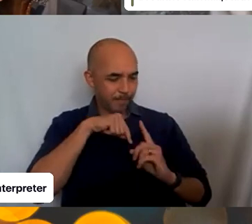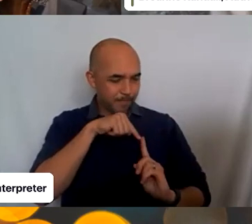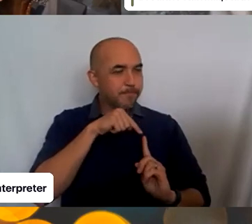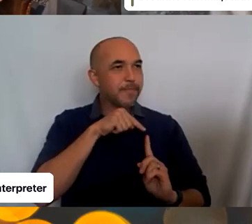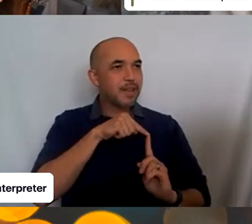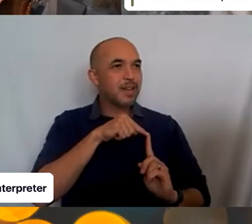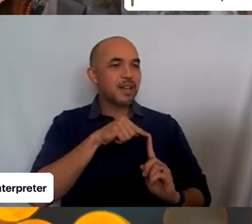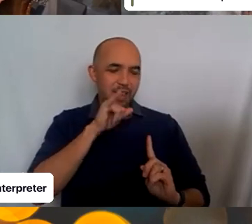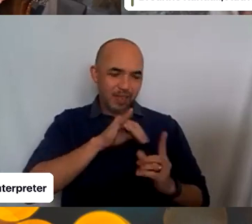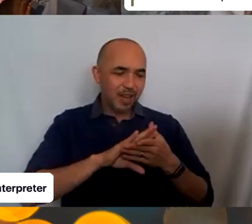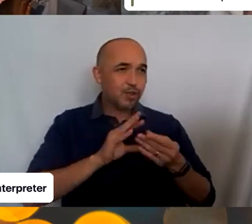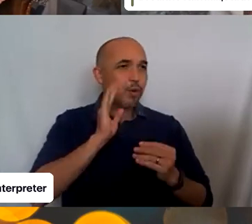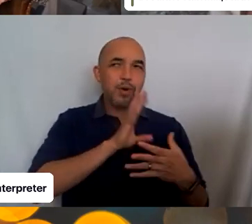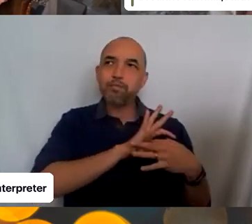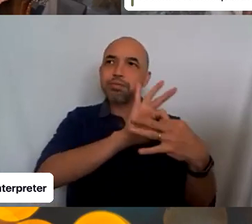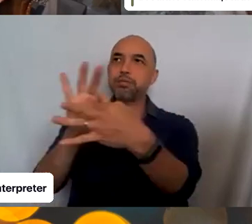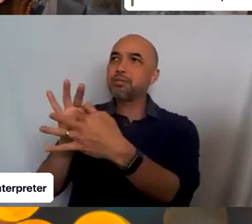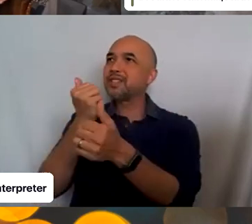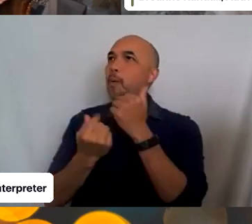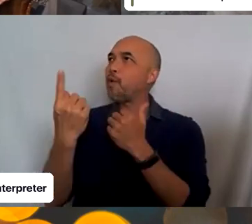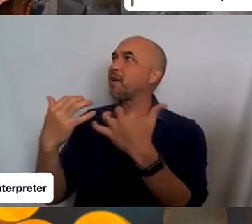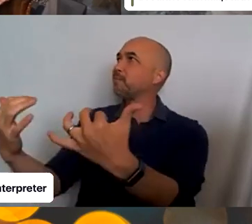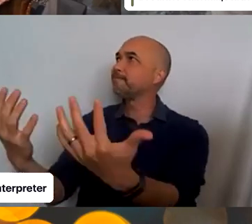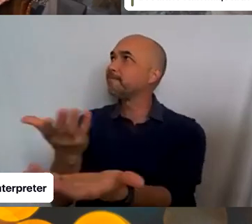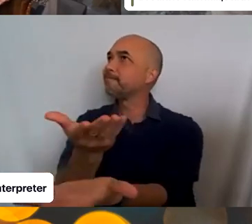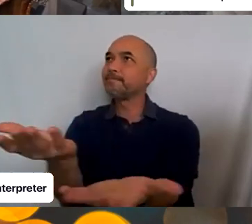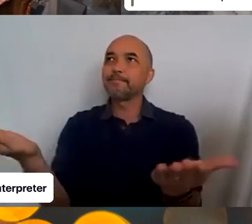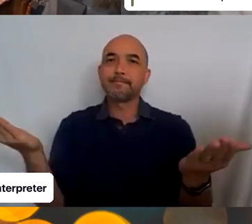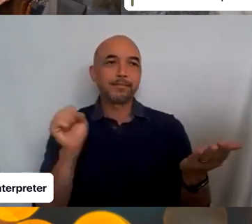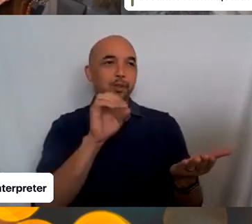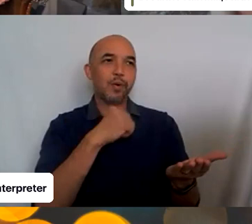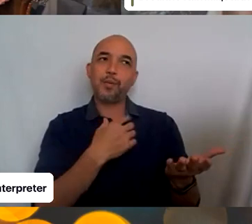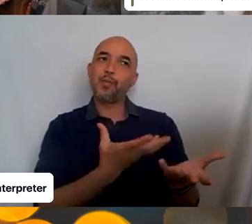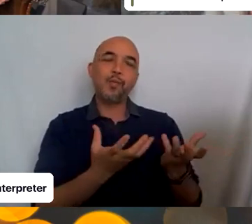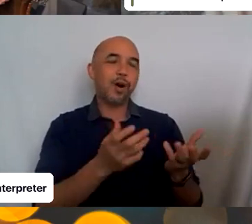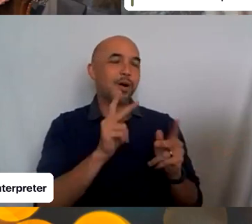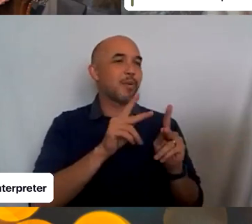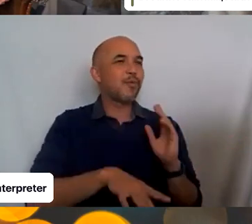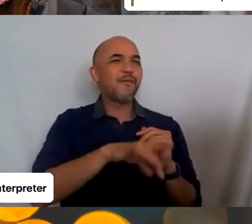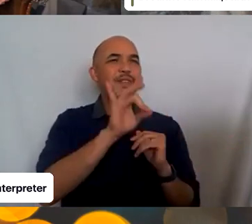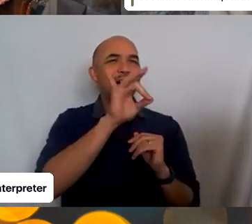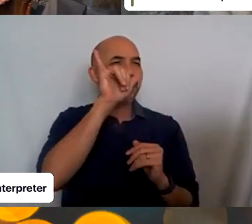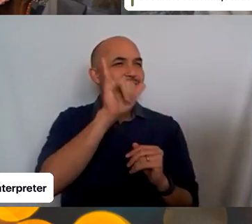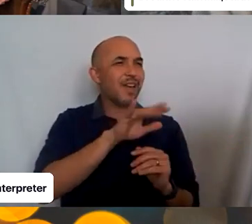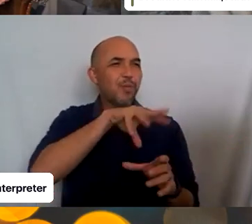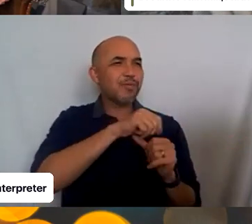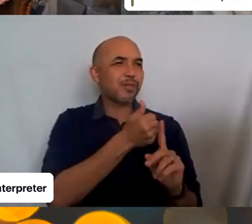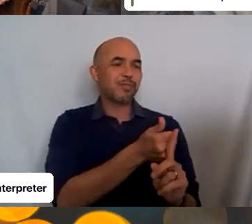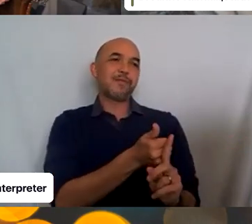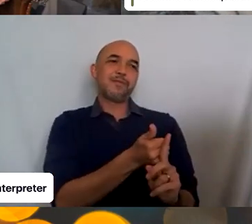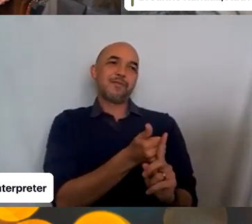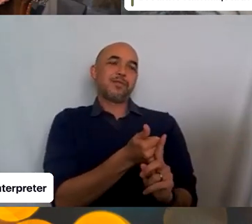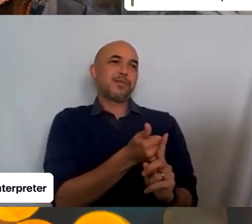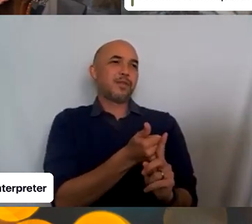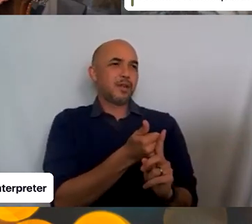resonate with somebody. And I so badly just want for people to find that within them. And so that, because it's, you know, it's no